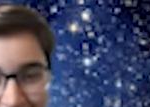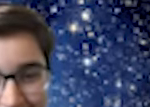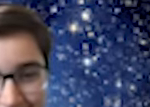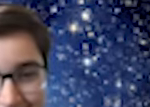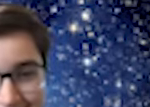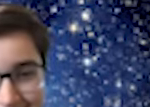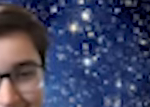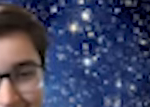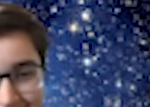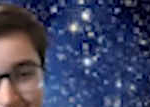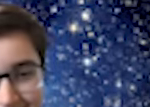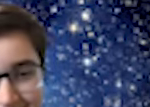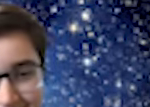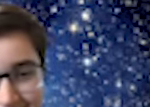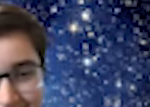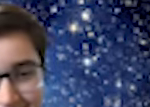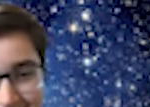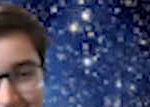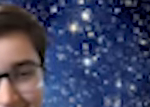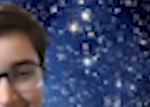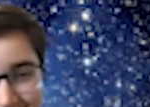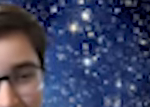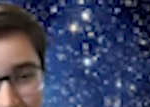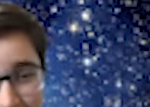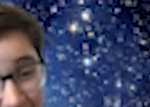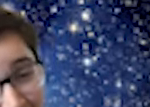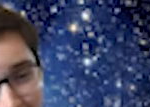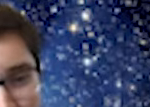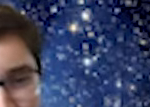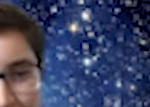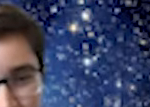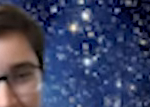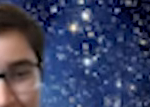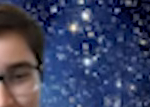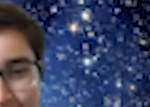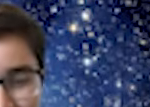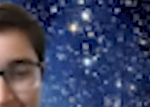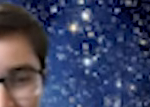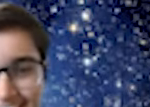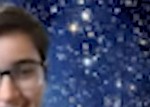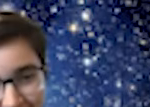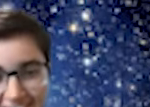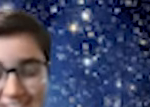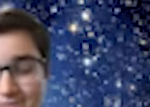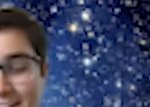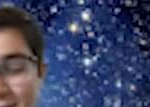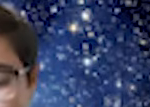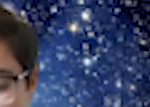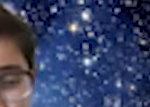it. Oh, well, thank you. It's great to be here. Awesome. Thank Thanks. you both so much, John and Yuya.